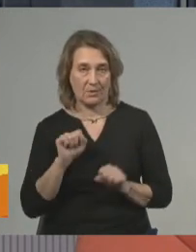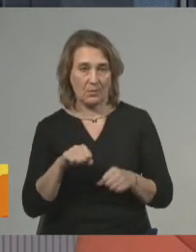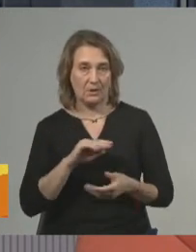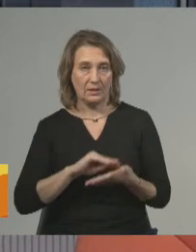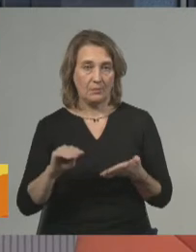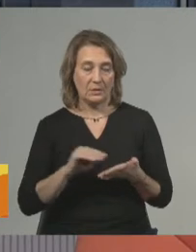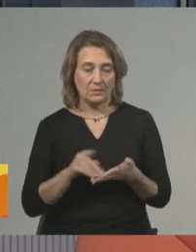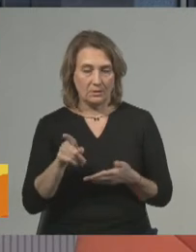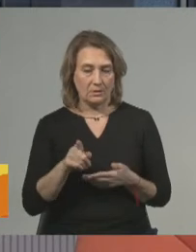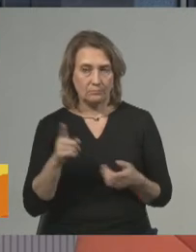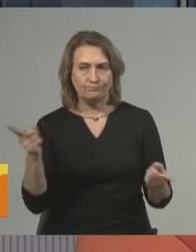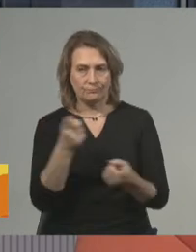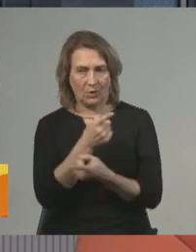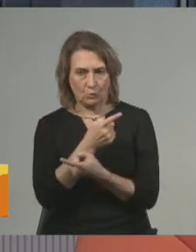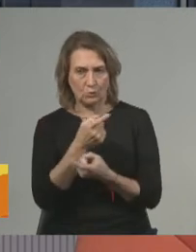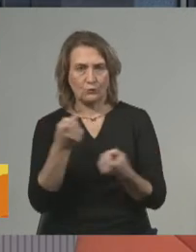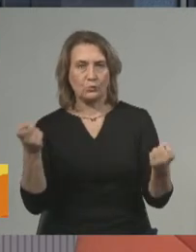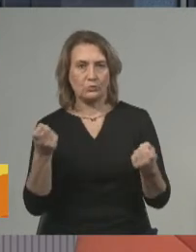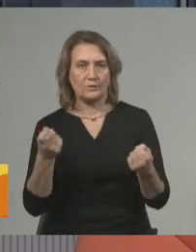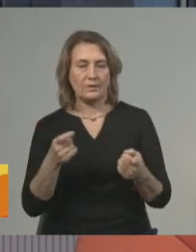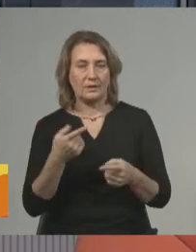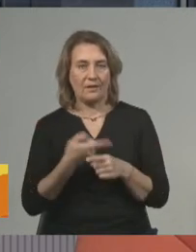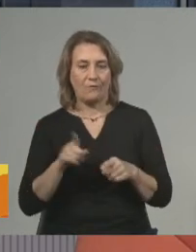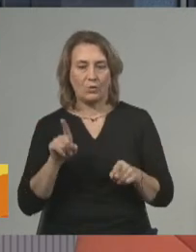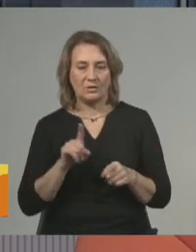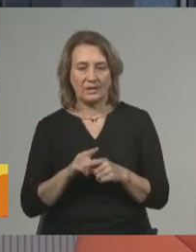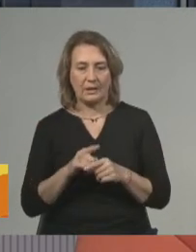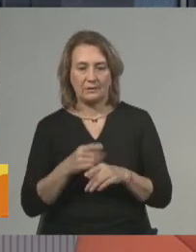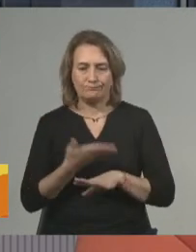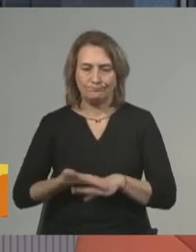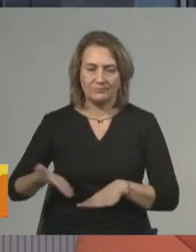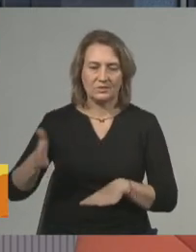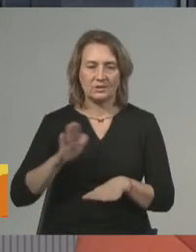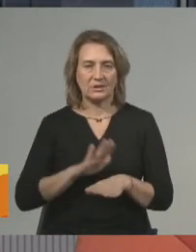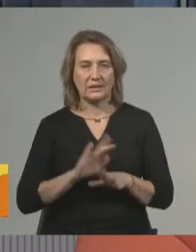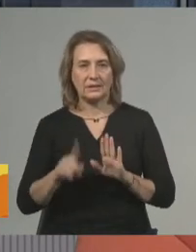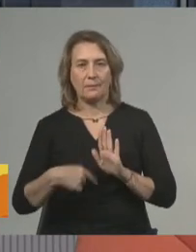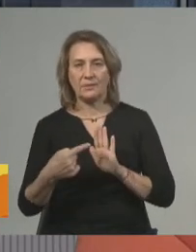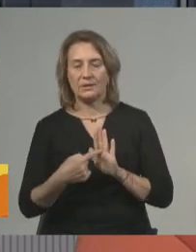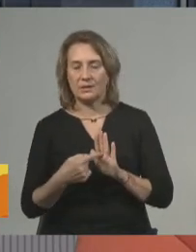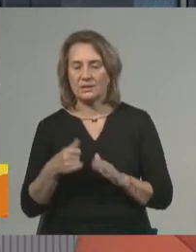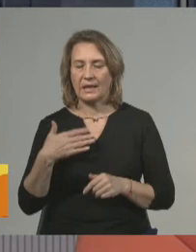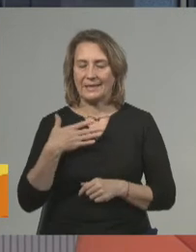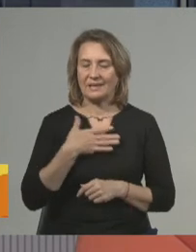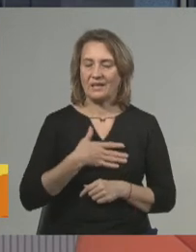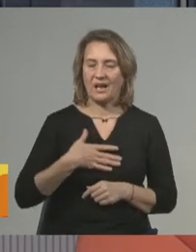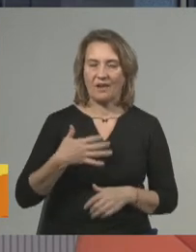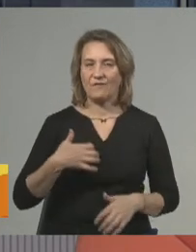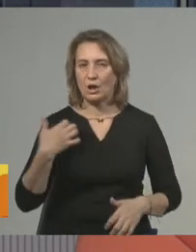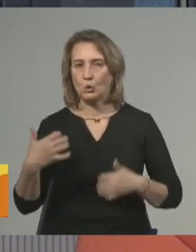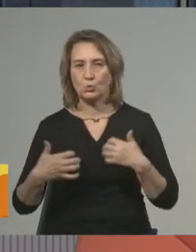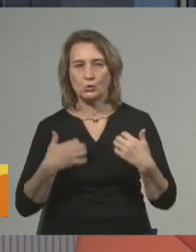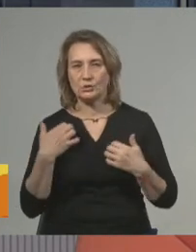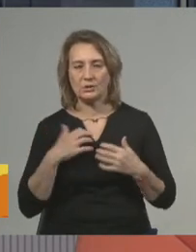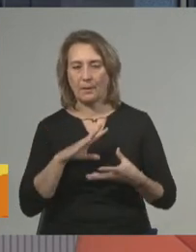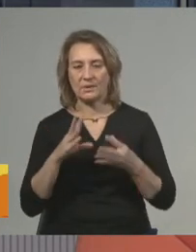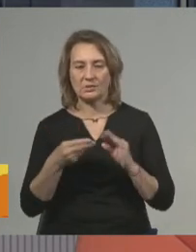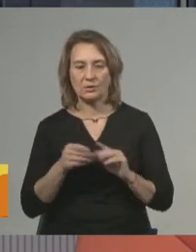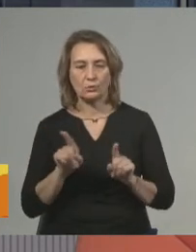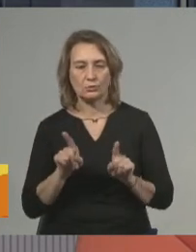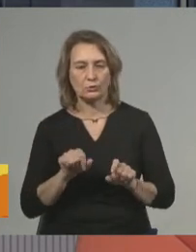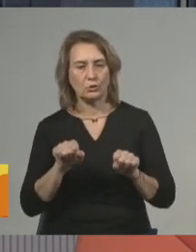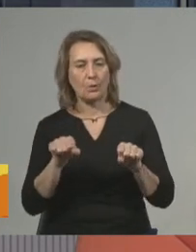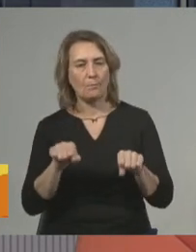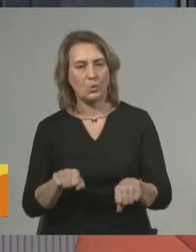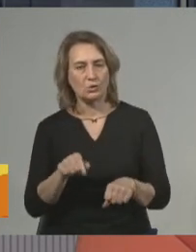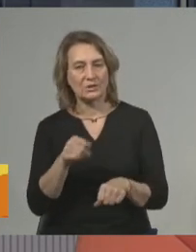difficult questions and not being worried about the backlash that comes it's something ukrainian media can't do it alone it needs